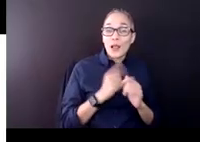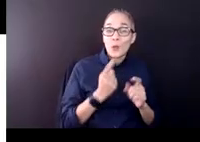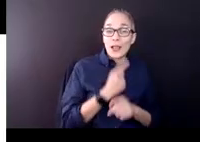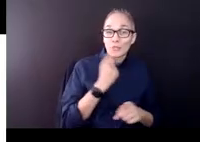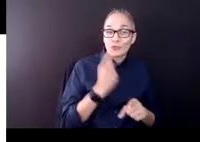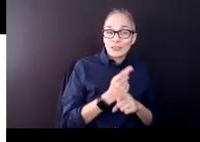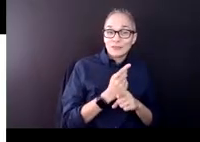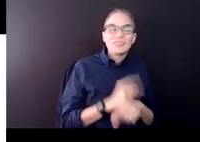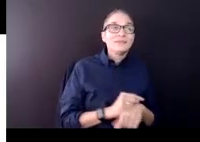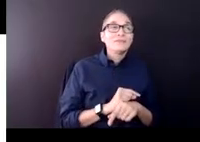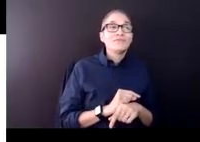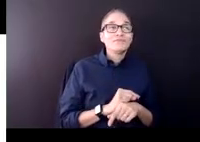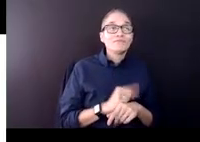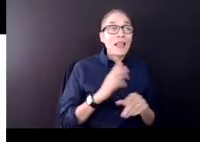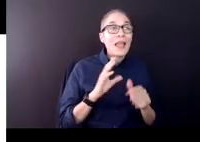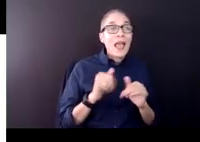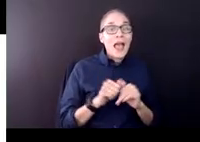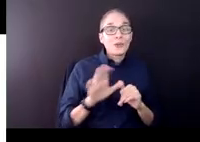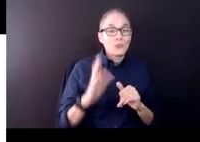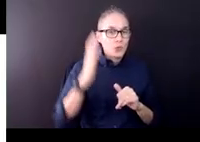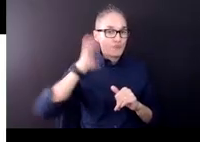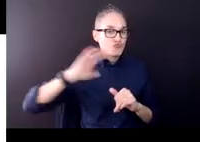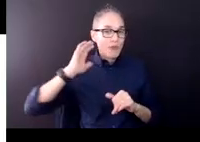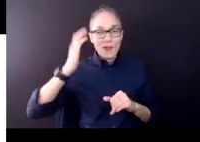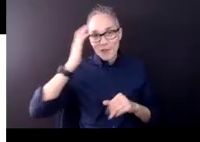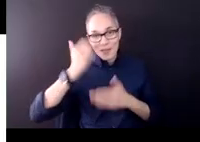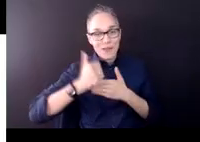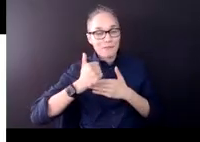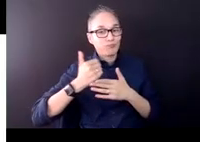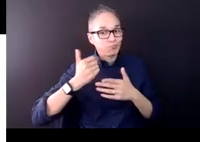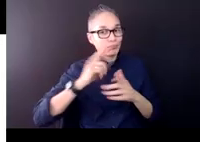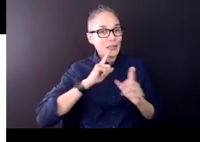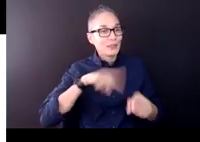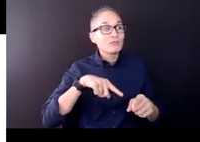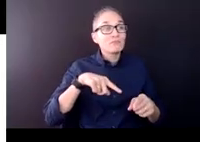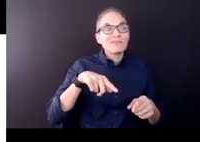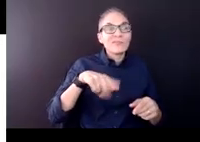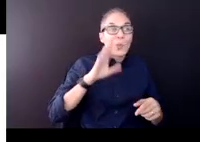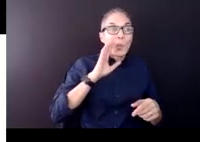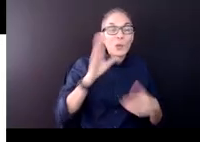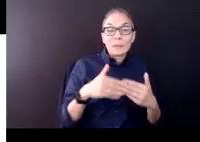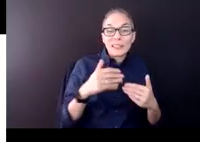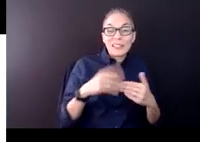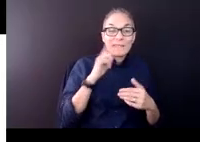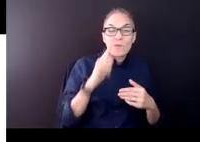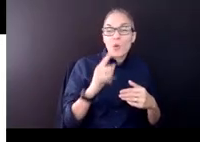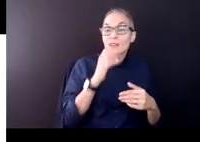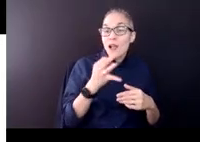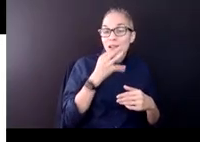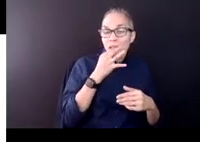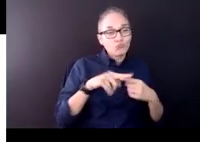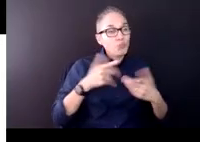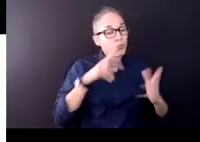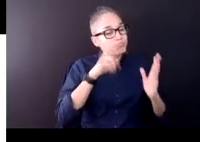was? How did your prior knowledge help you evaluate the answers? How easy would it be for a non-expert to accept